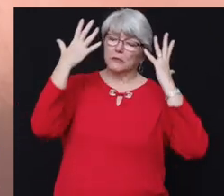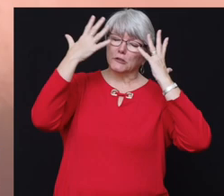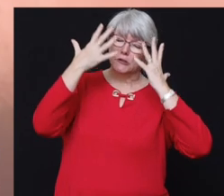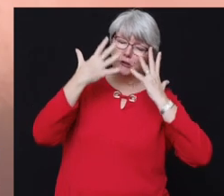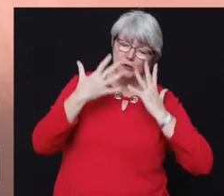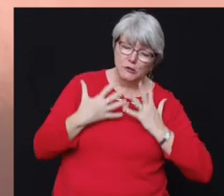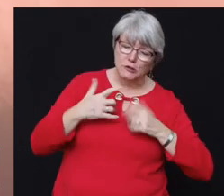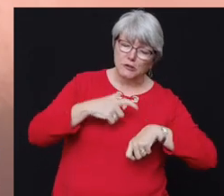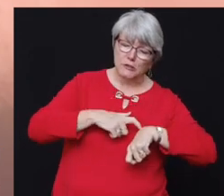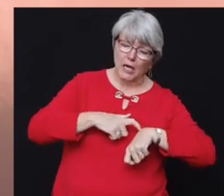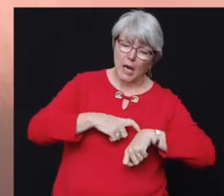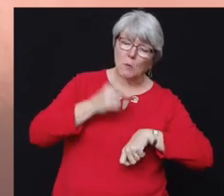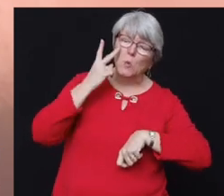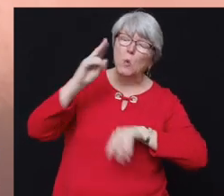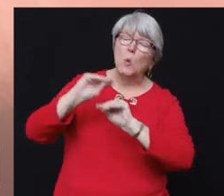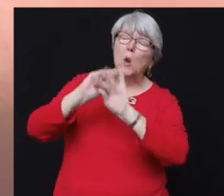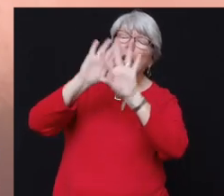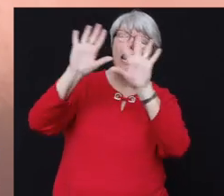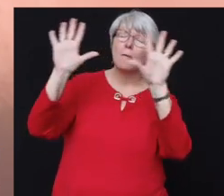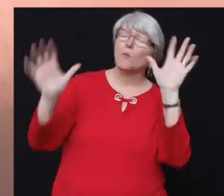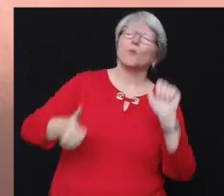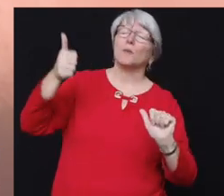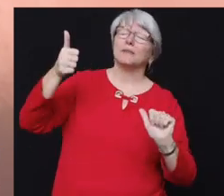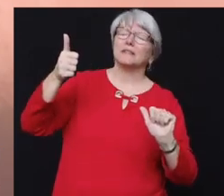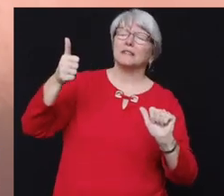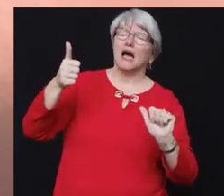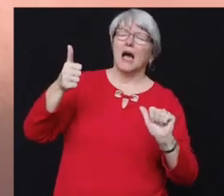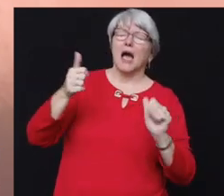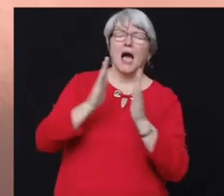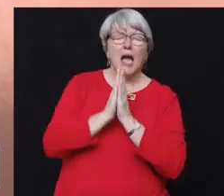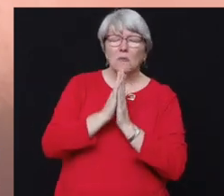light shines the brightest. I pray that our faith is not in physical